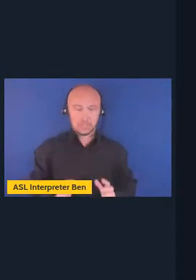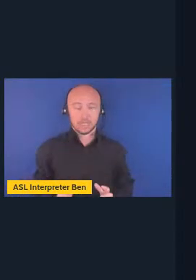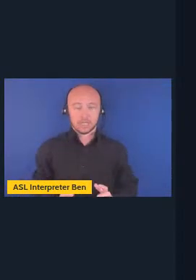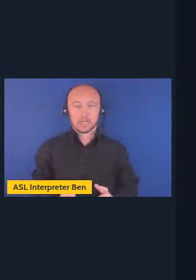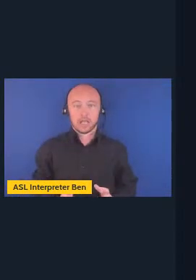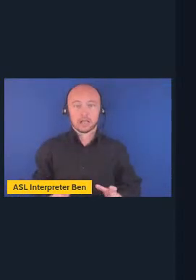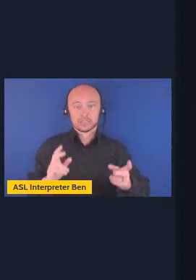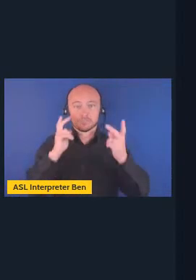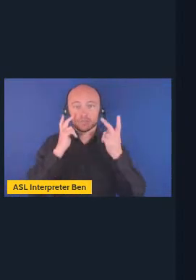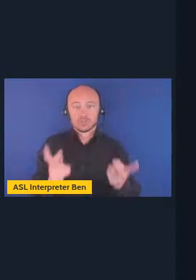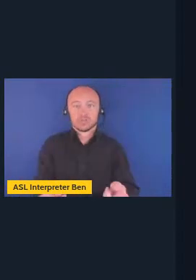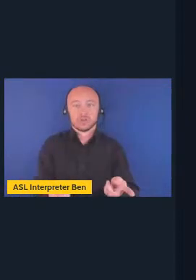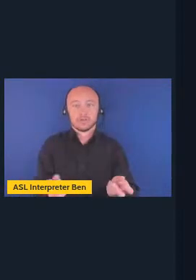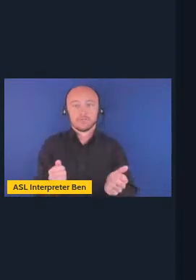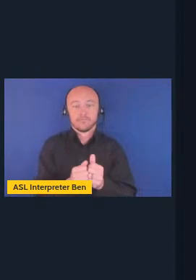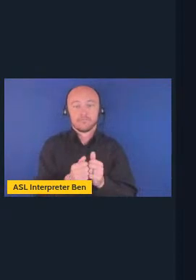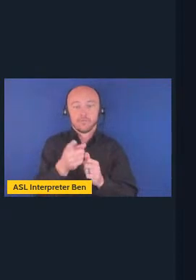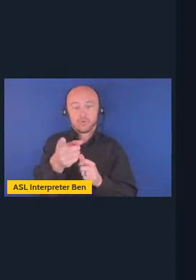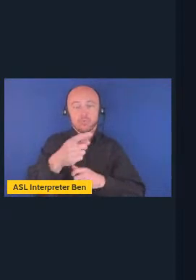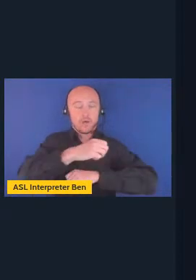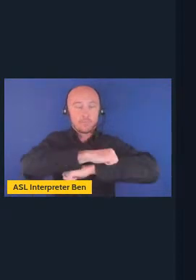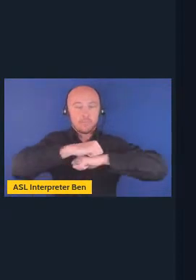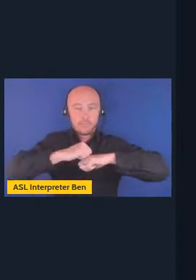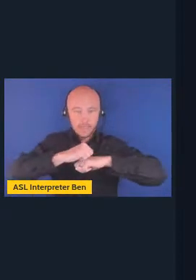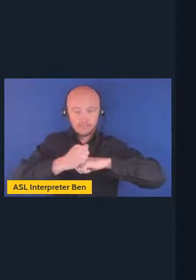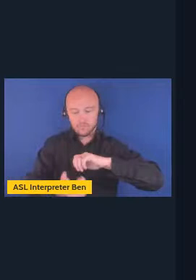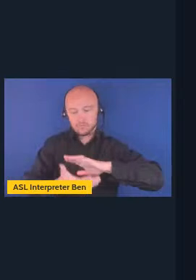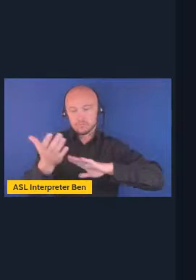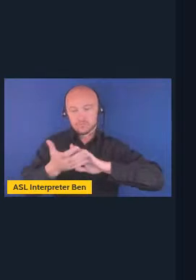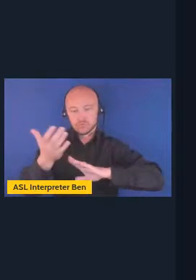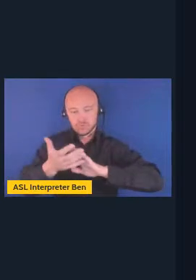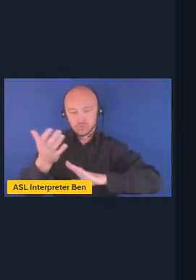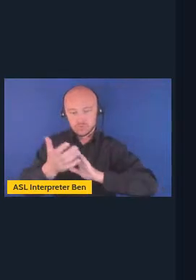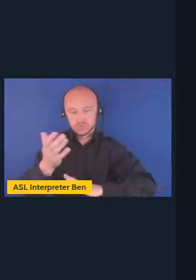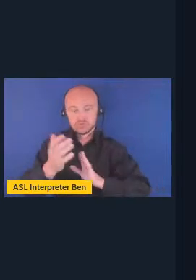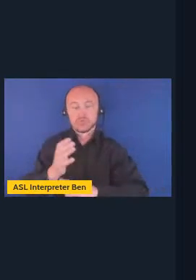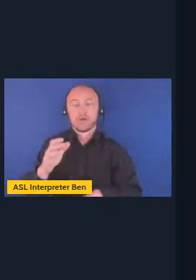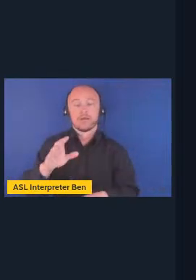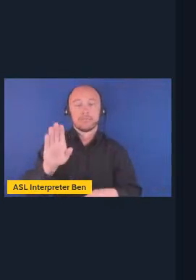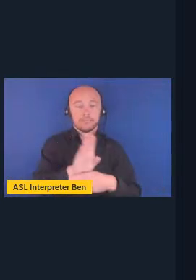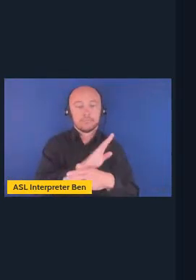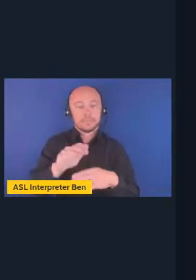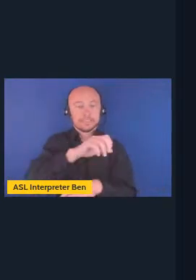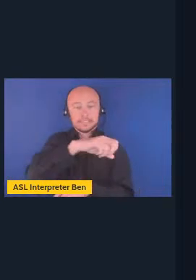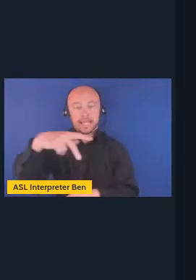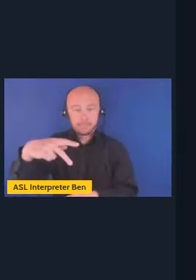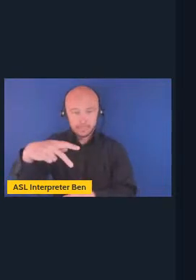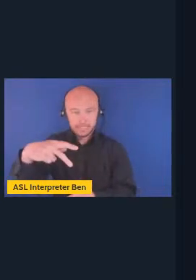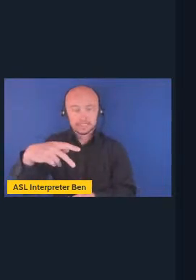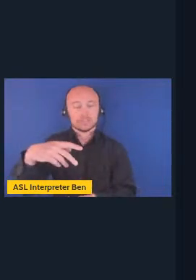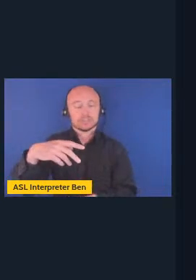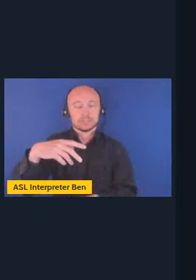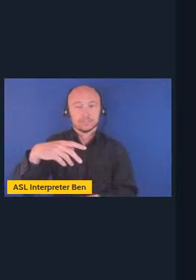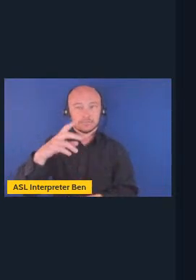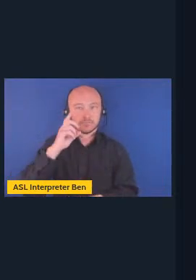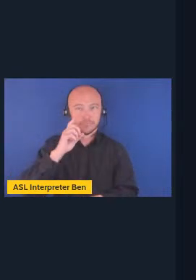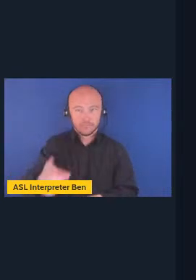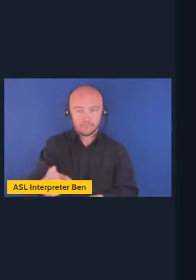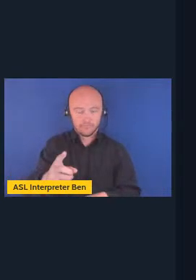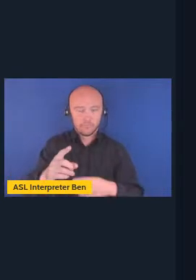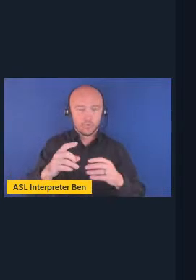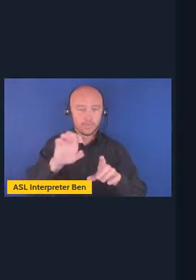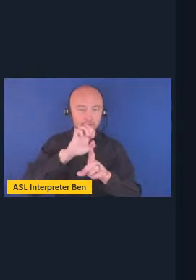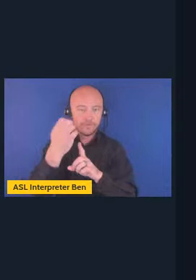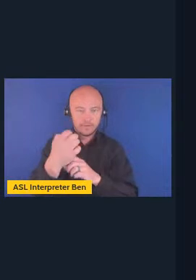a single orchestrator platform to run their business applications and their deployments across the